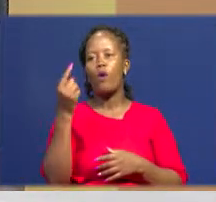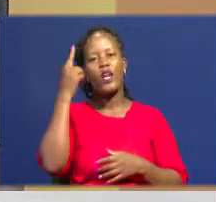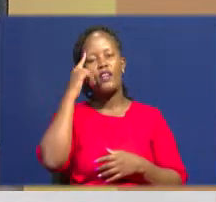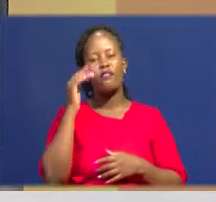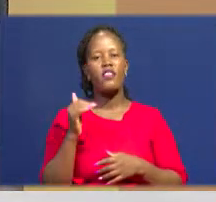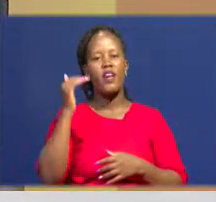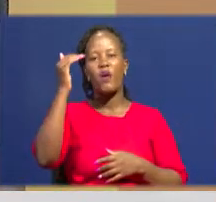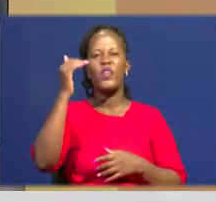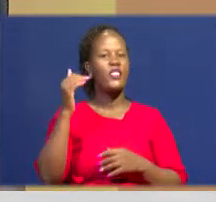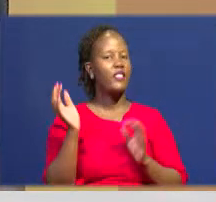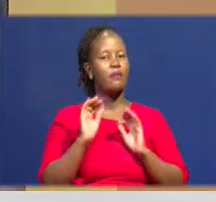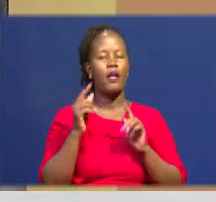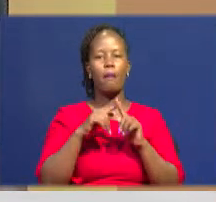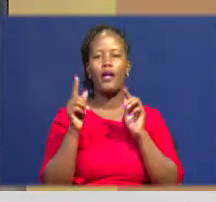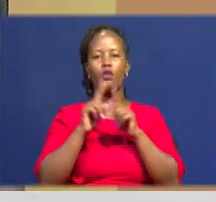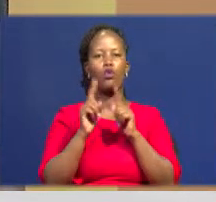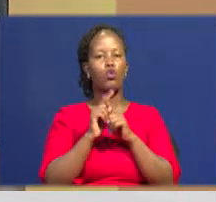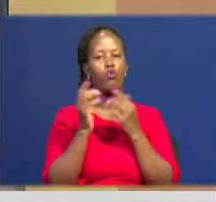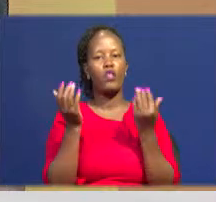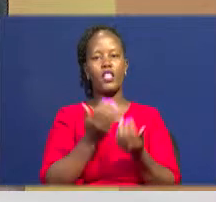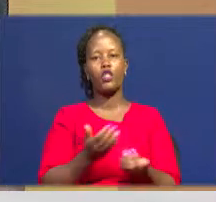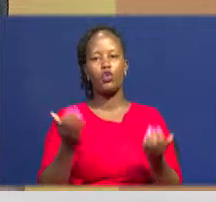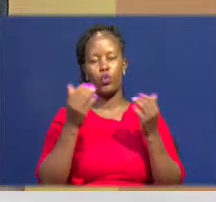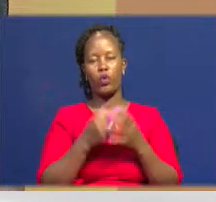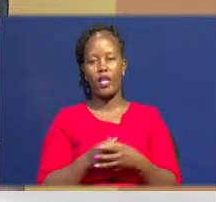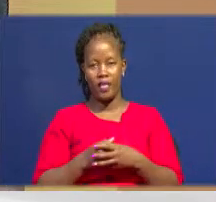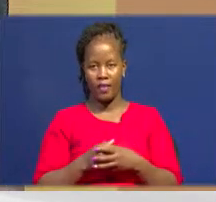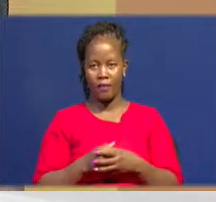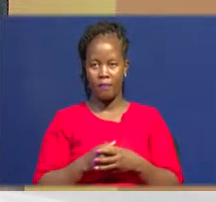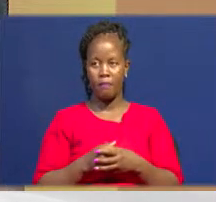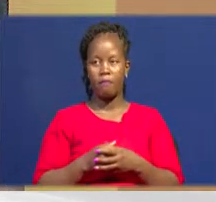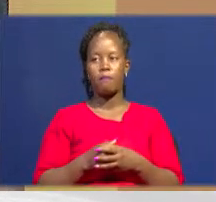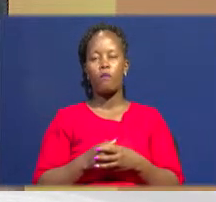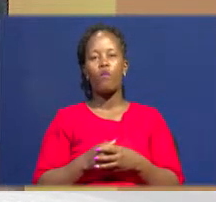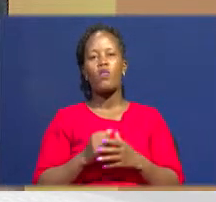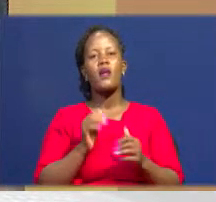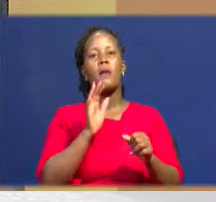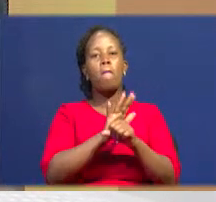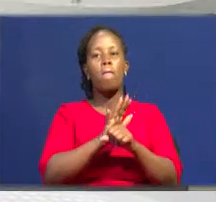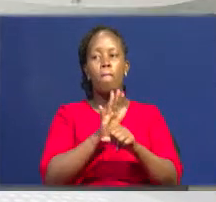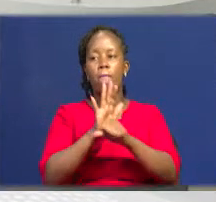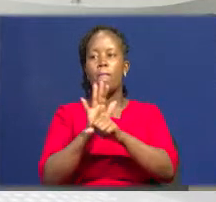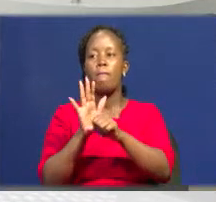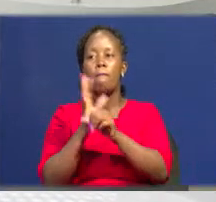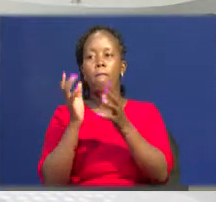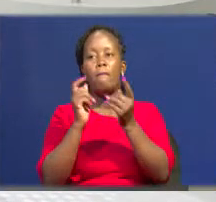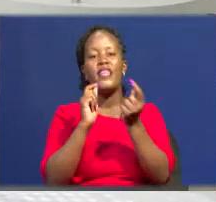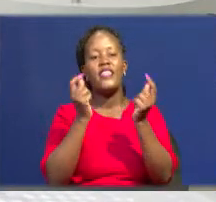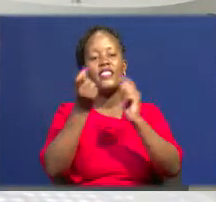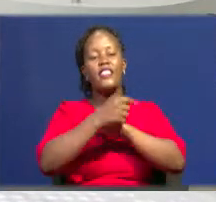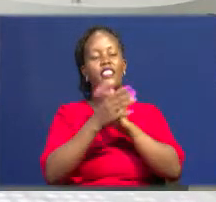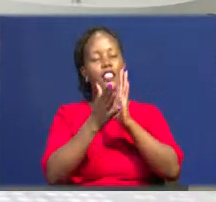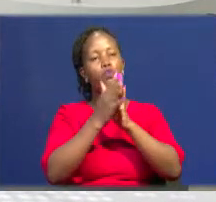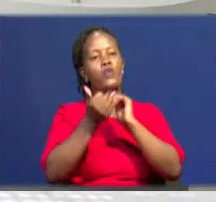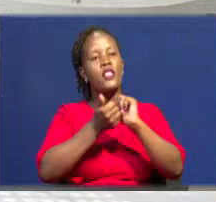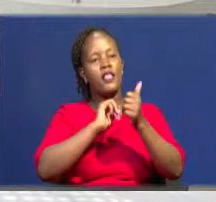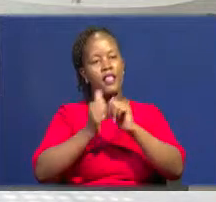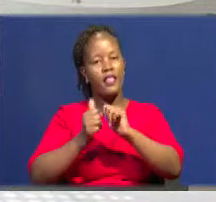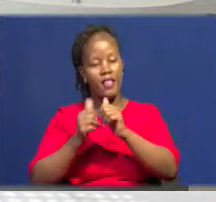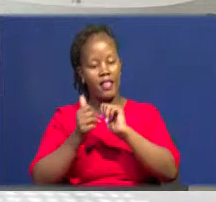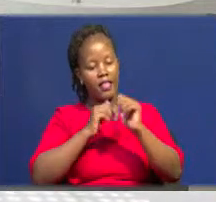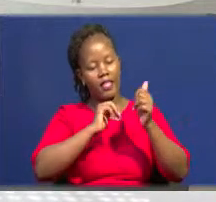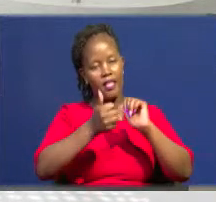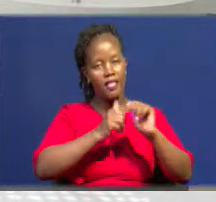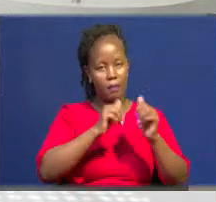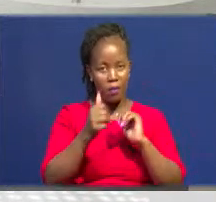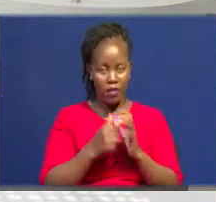the junior athletes. You know, for the changes that come with sports, and let me see, I know